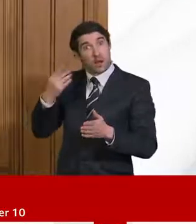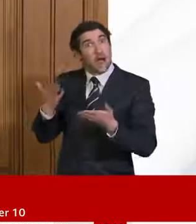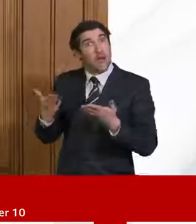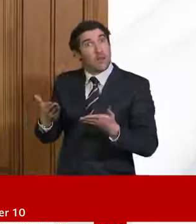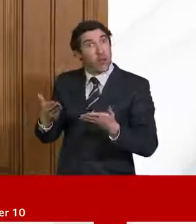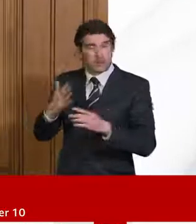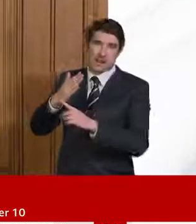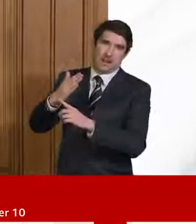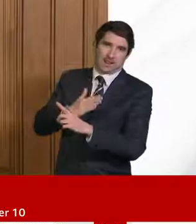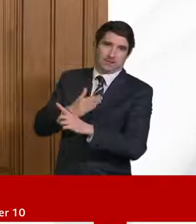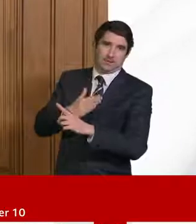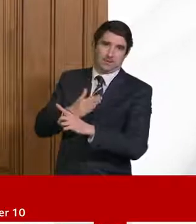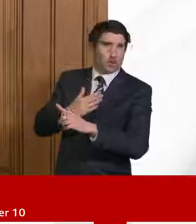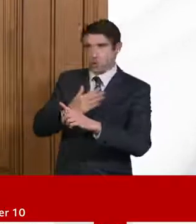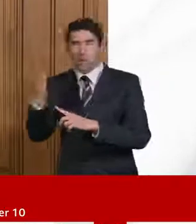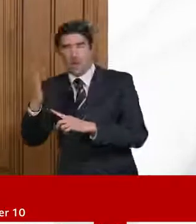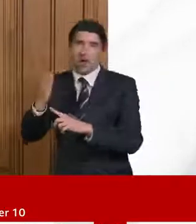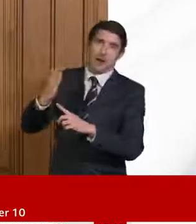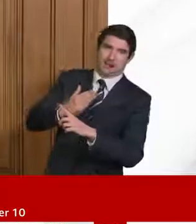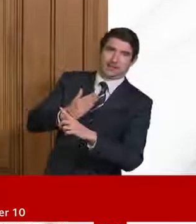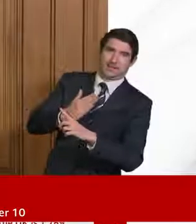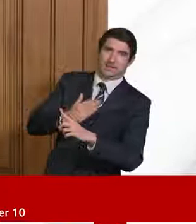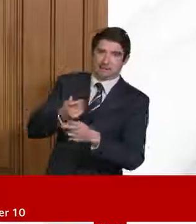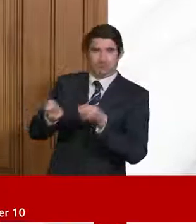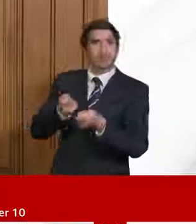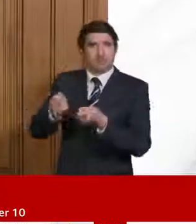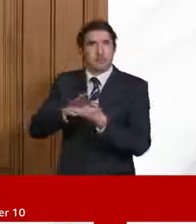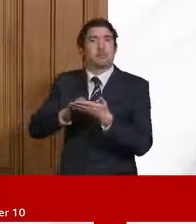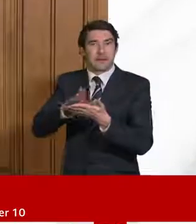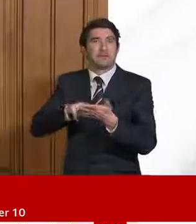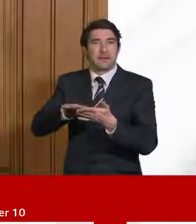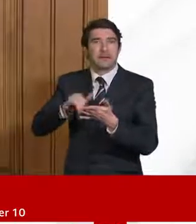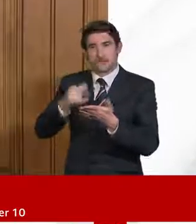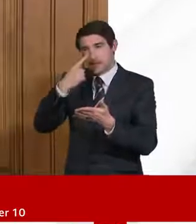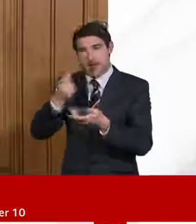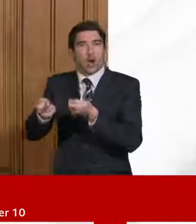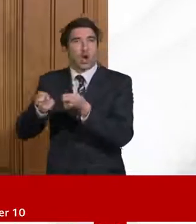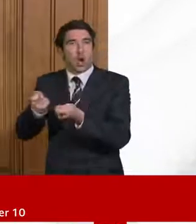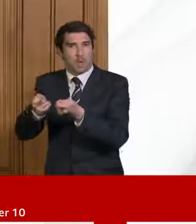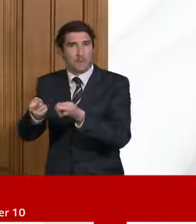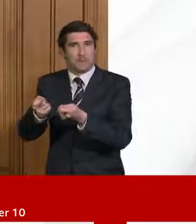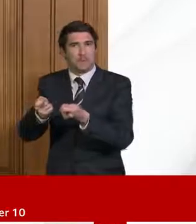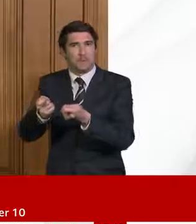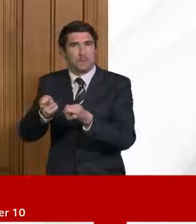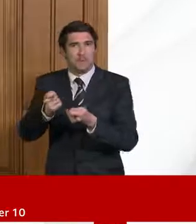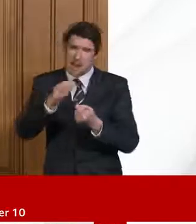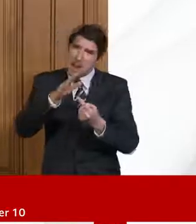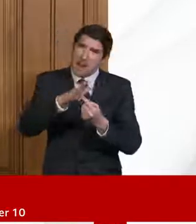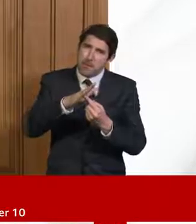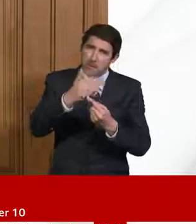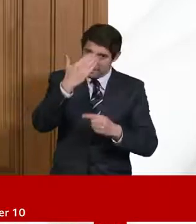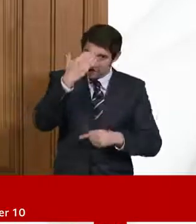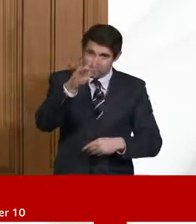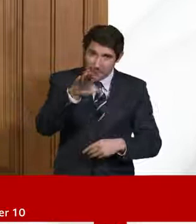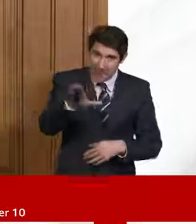below that number. Now, of course, we have patients on intensive care, critical care units who have conditions other than COVID-19, and